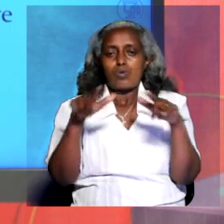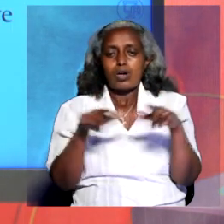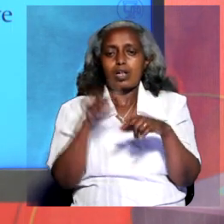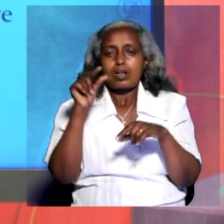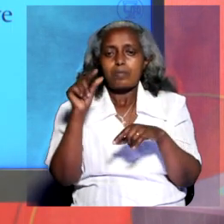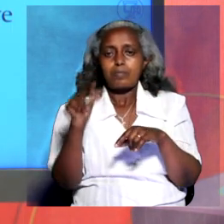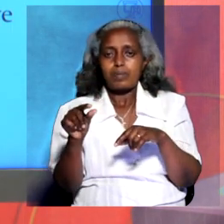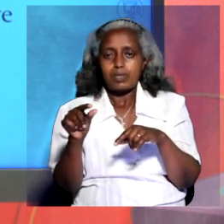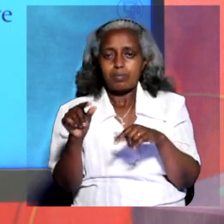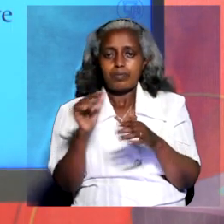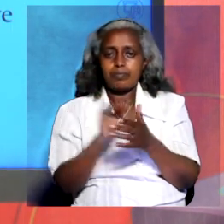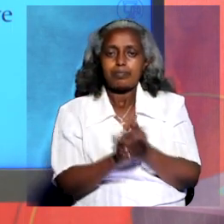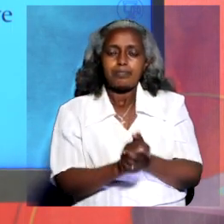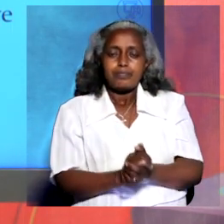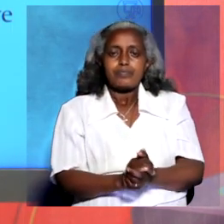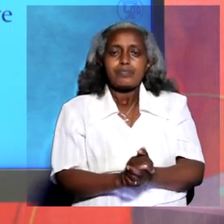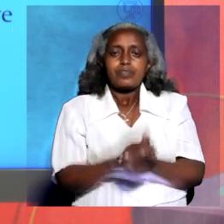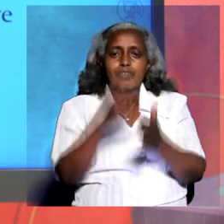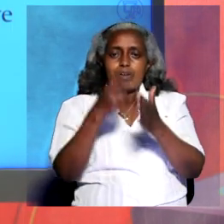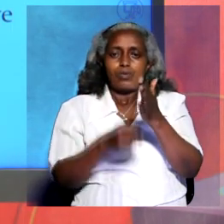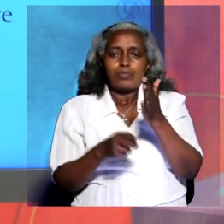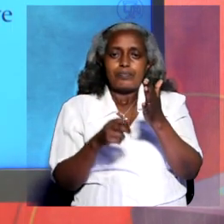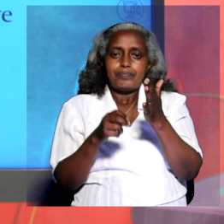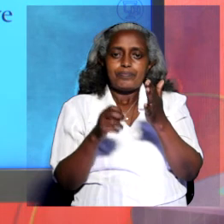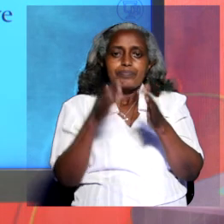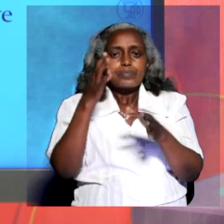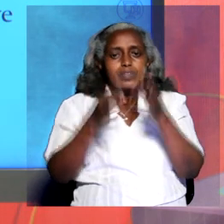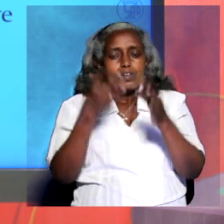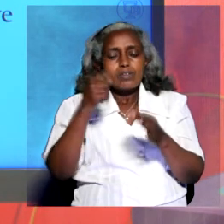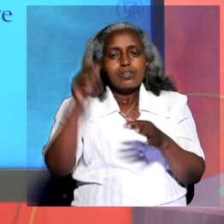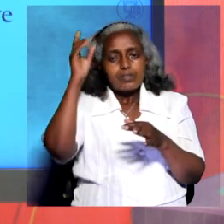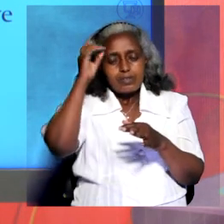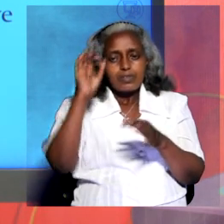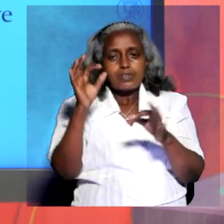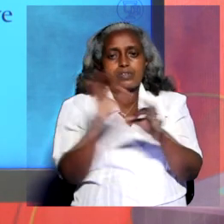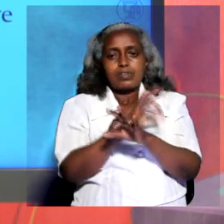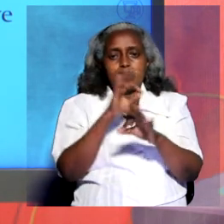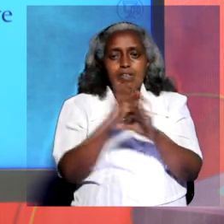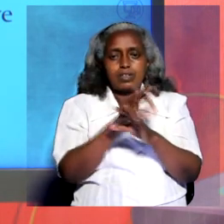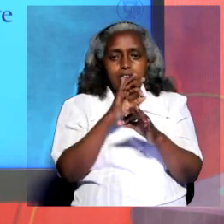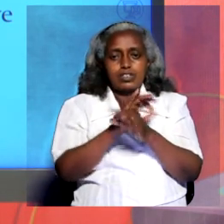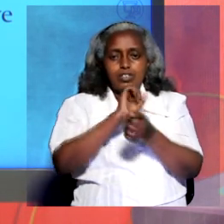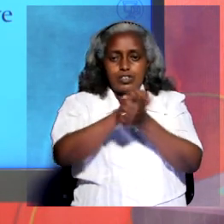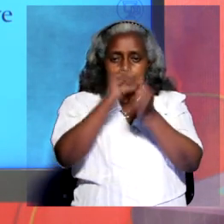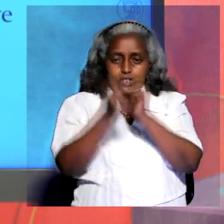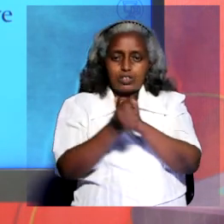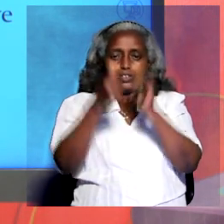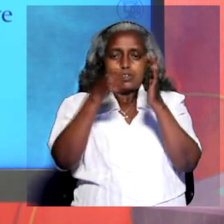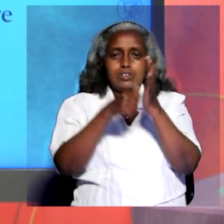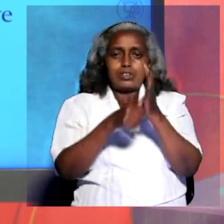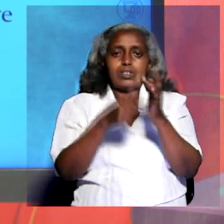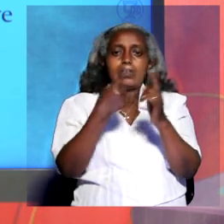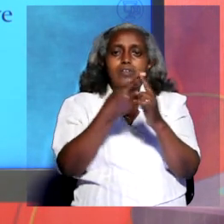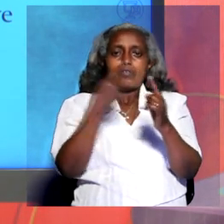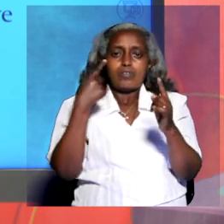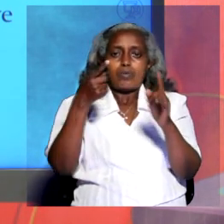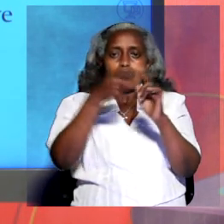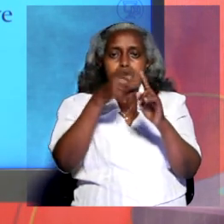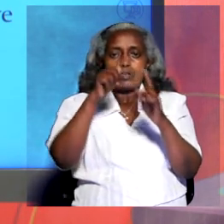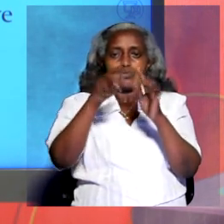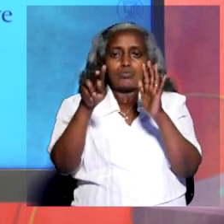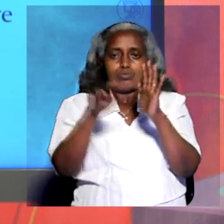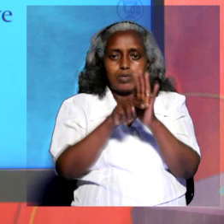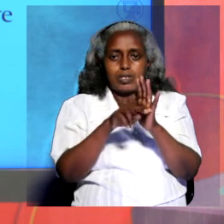is a local minimum value. If the derivative of the function changes its sign from plus